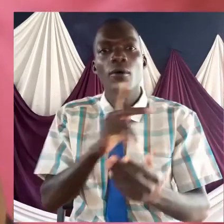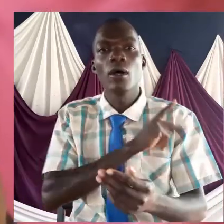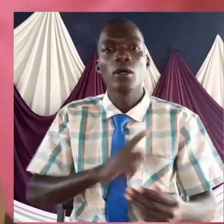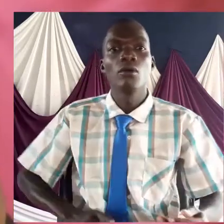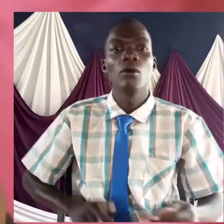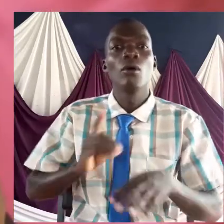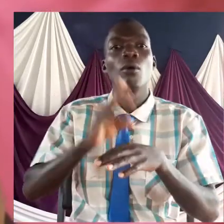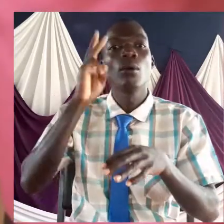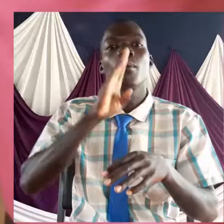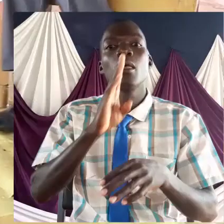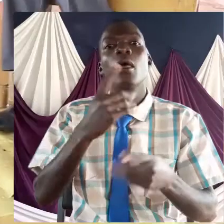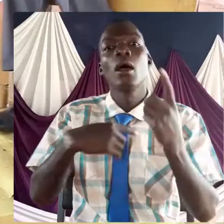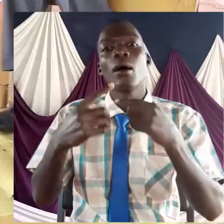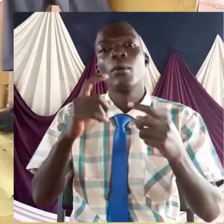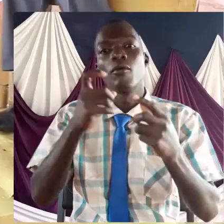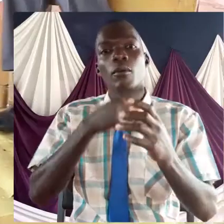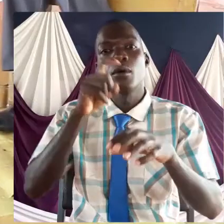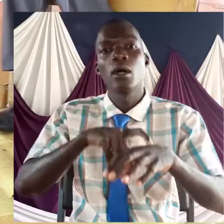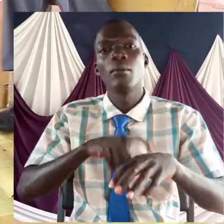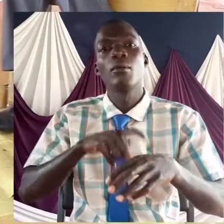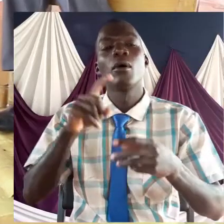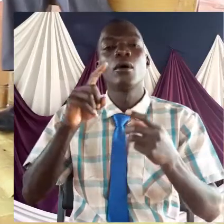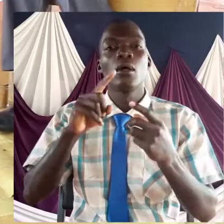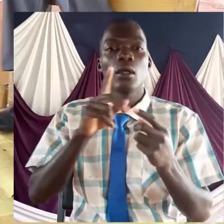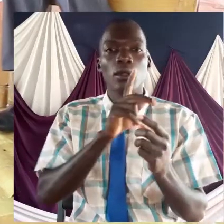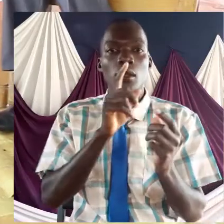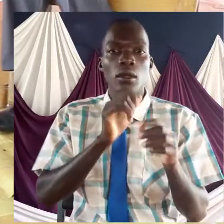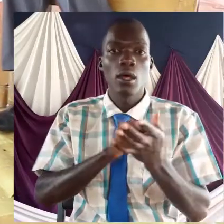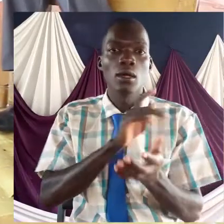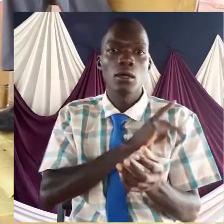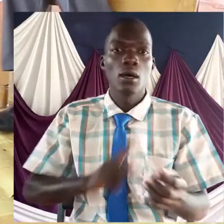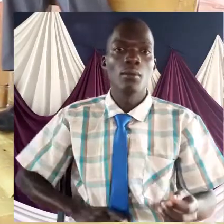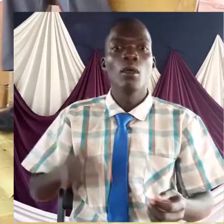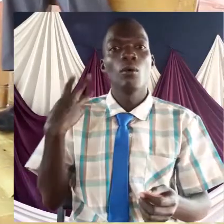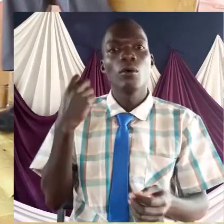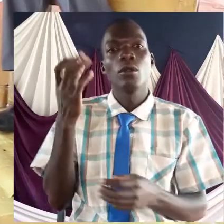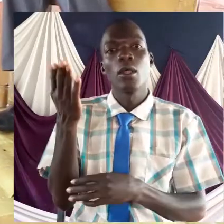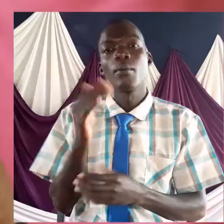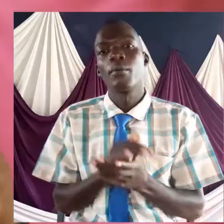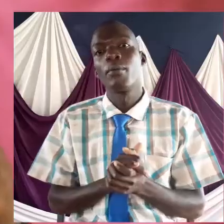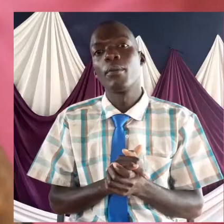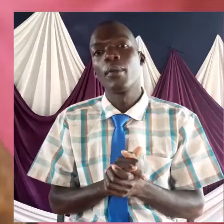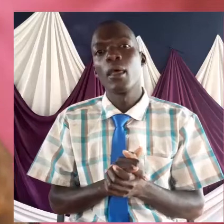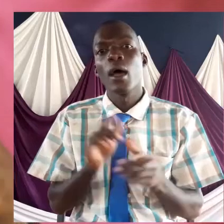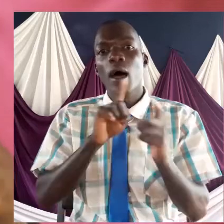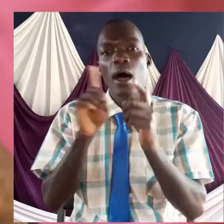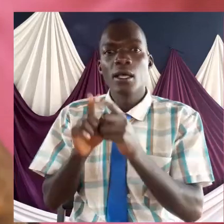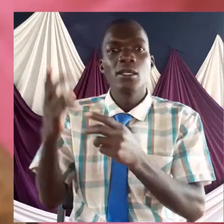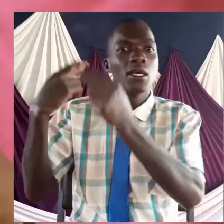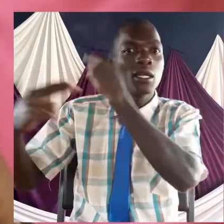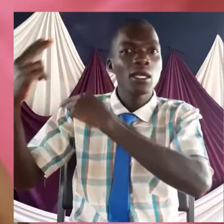will come into being from the time that King Nebuchadnezzar was there. Right. And history has